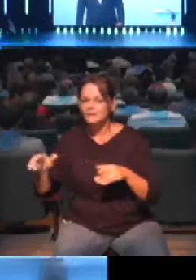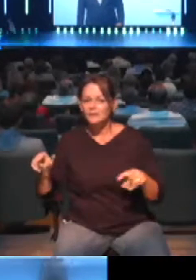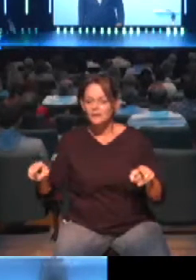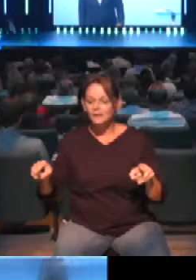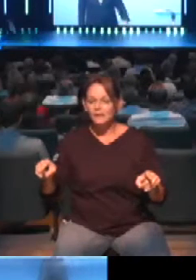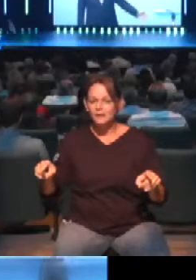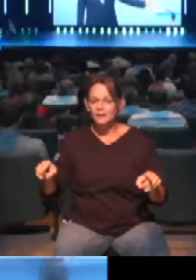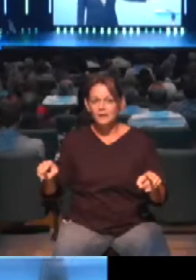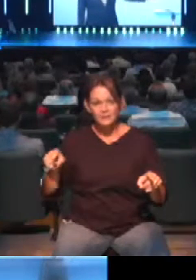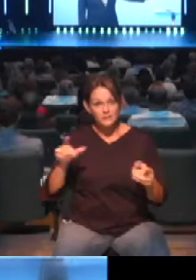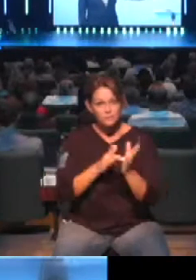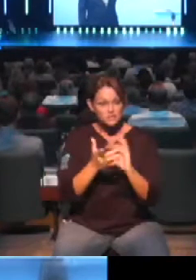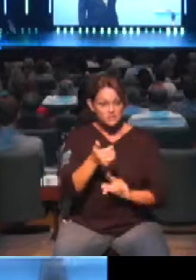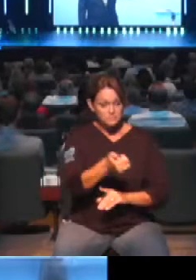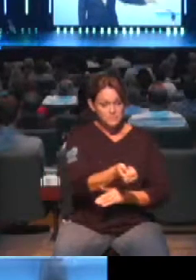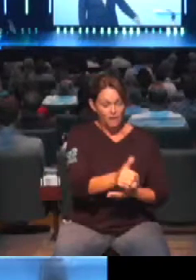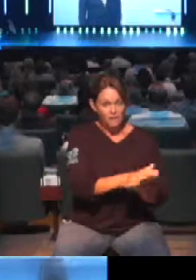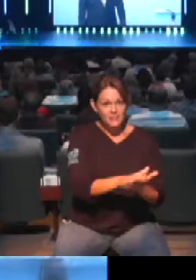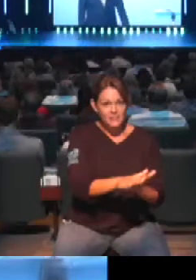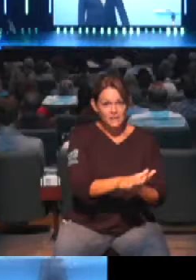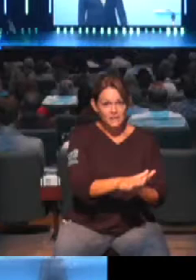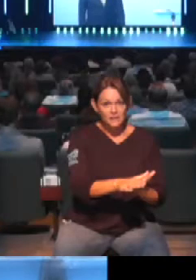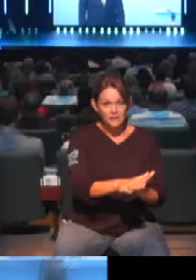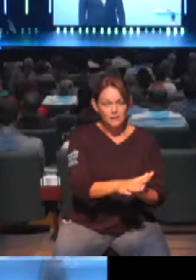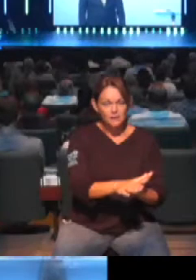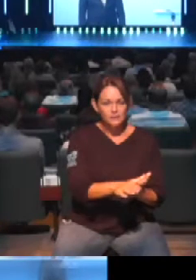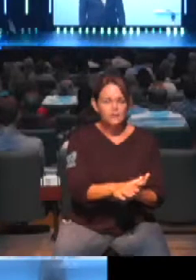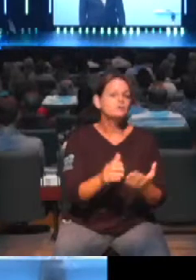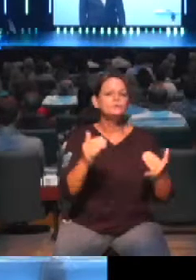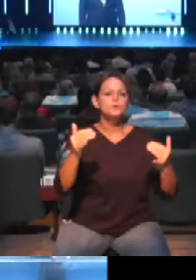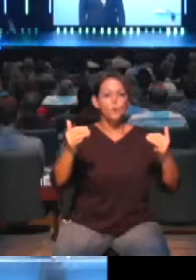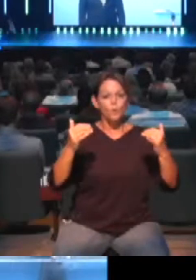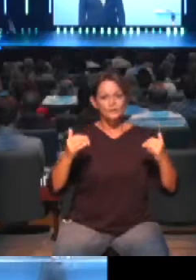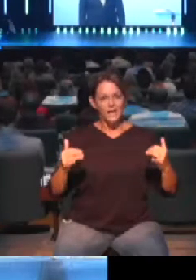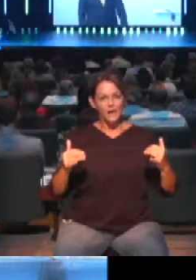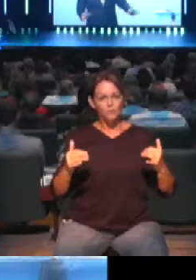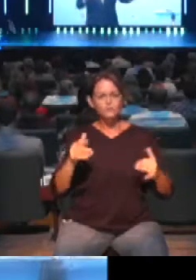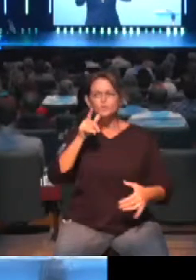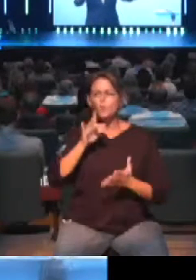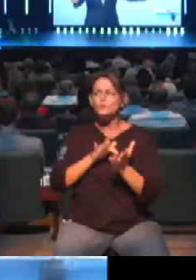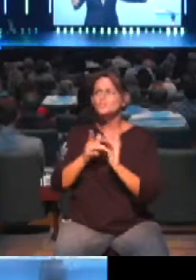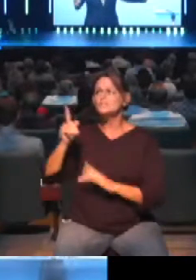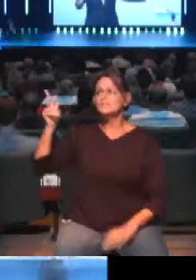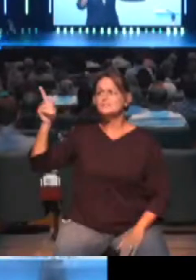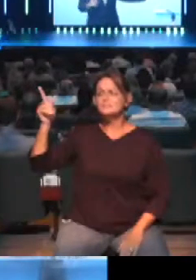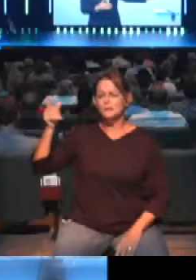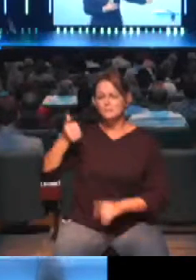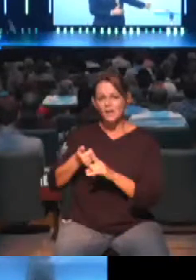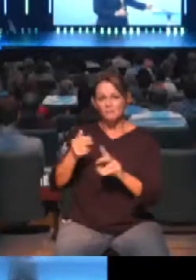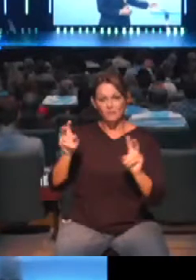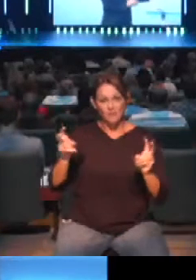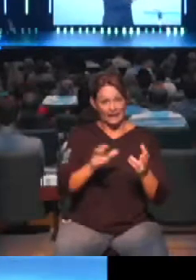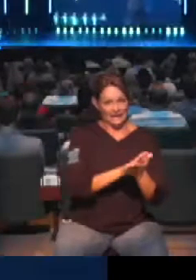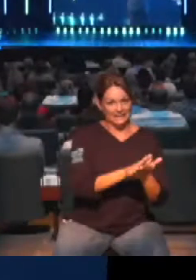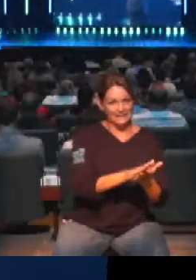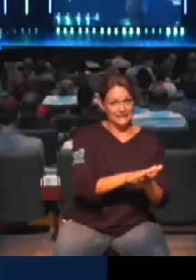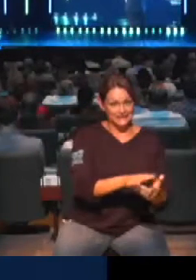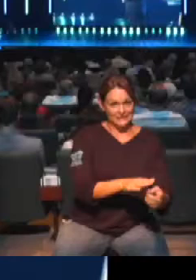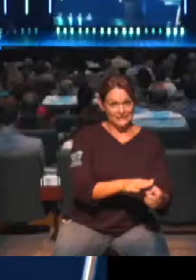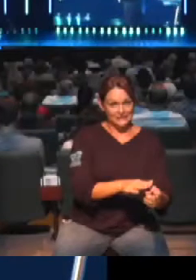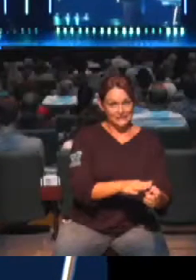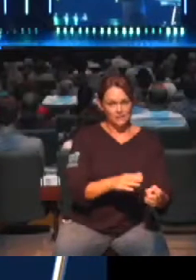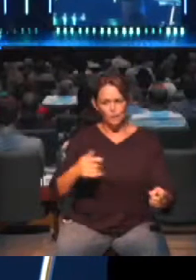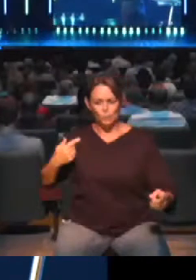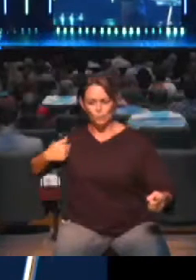redeemed. That's what we just read in Exodus chapter 13. That's the principle behind this. Now,